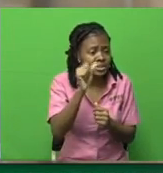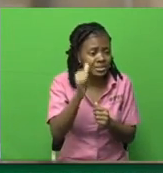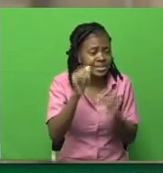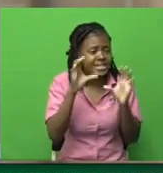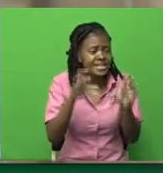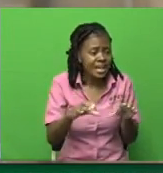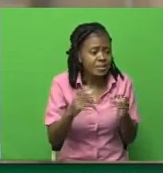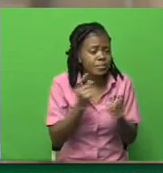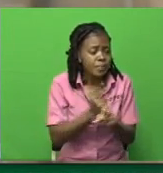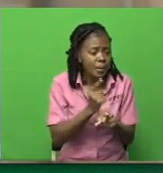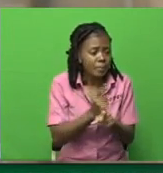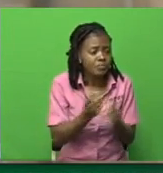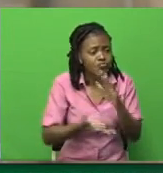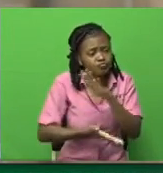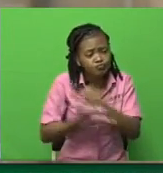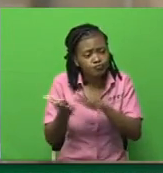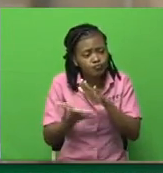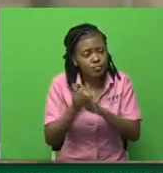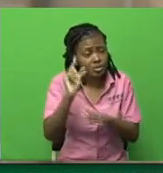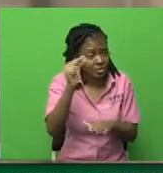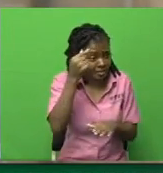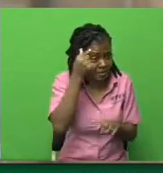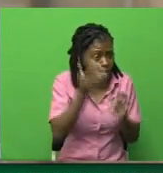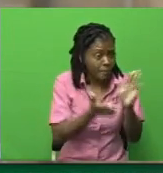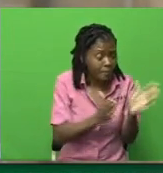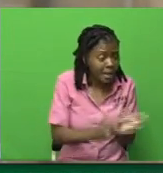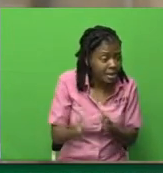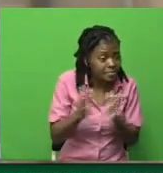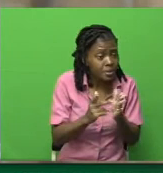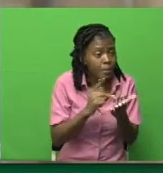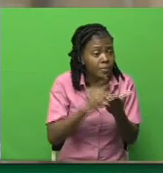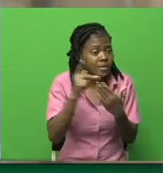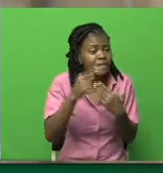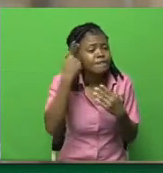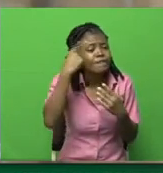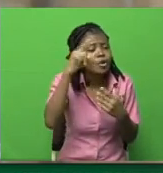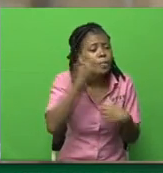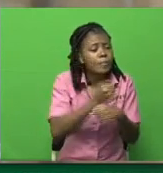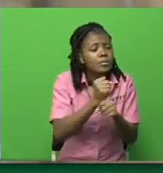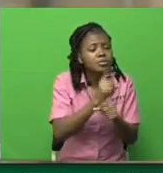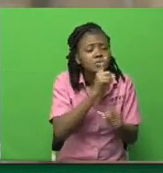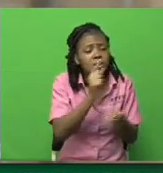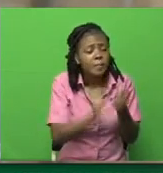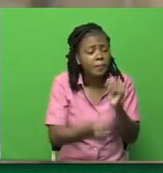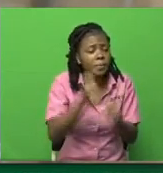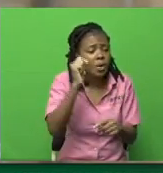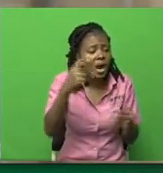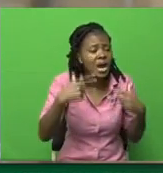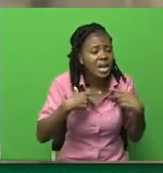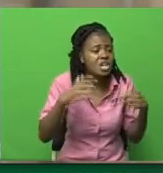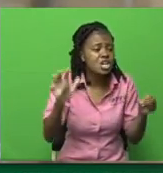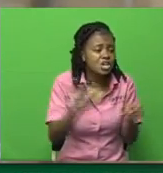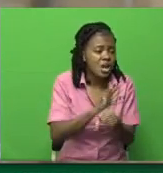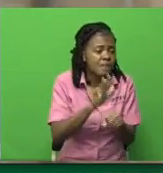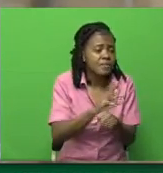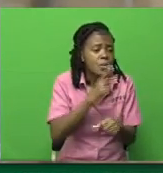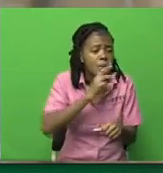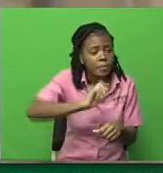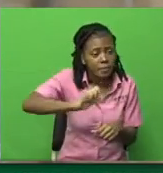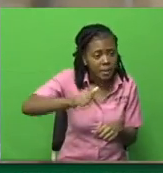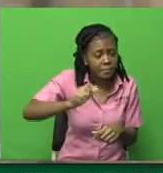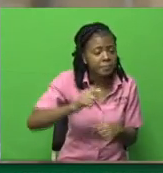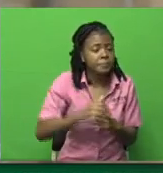plans and the government programs to ensure that the people of this country continue to get an efficient and reliable supply of water